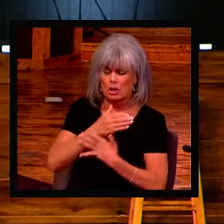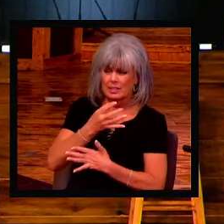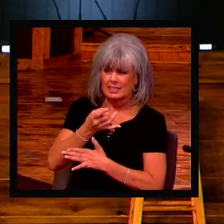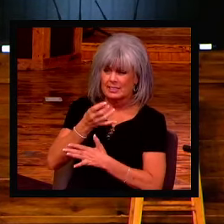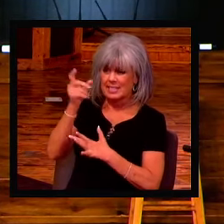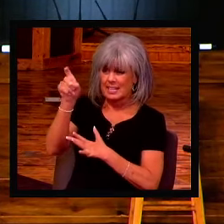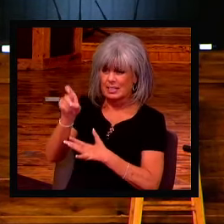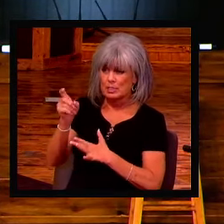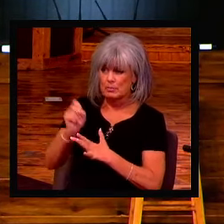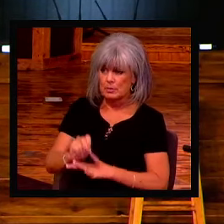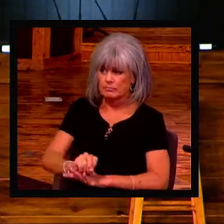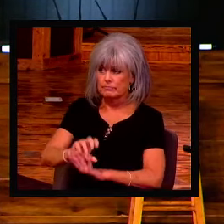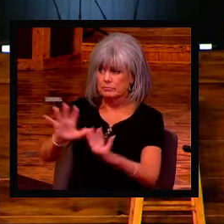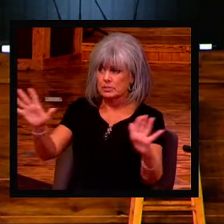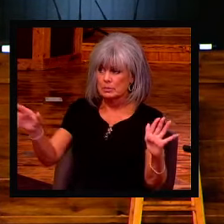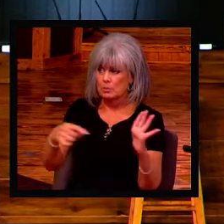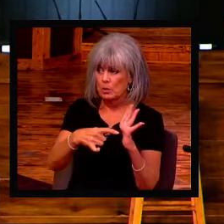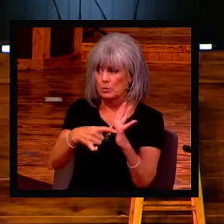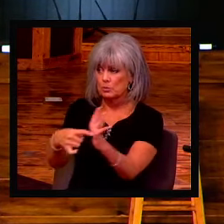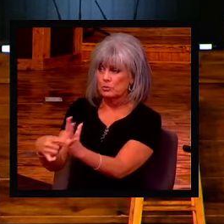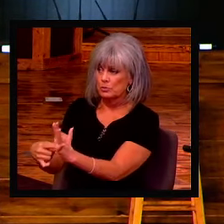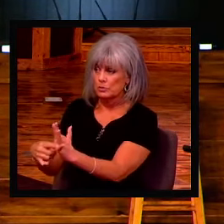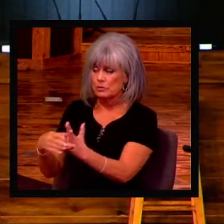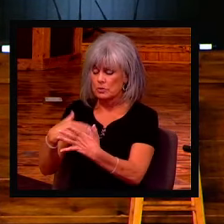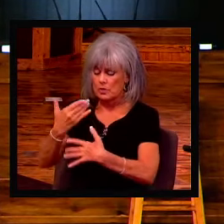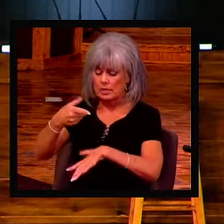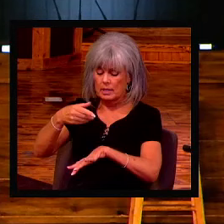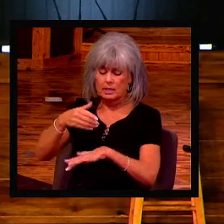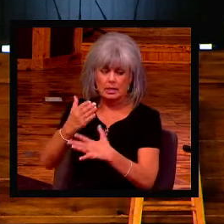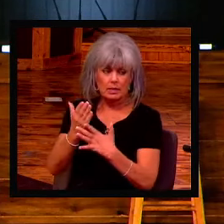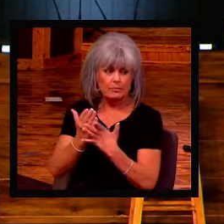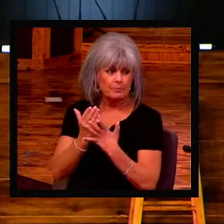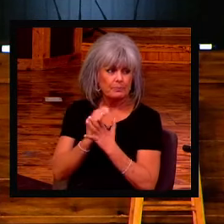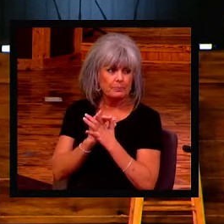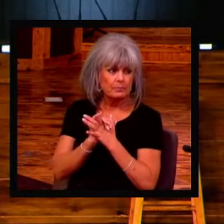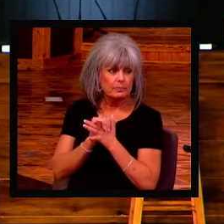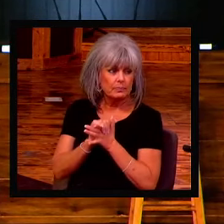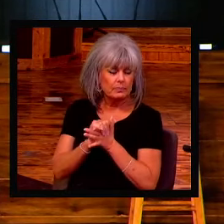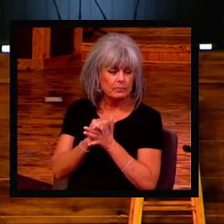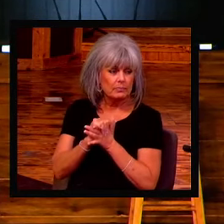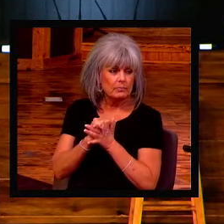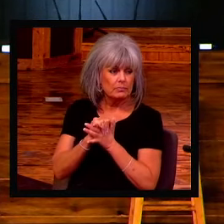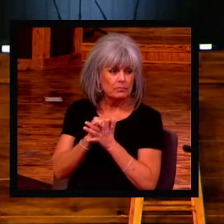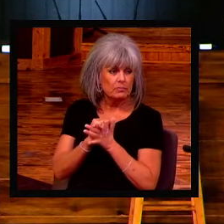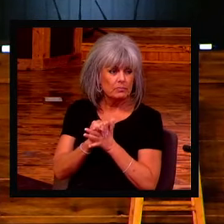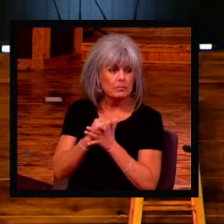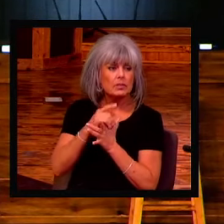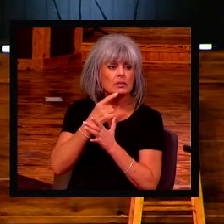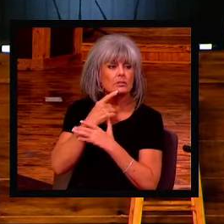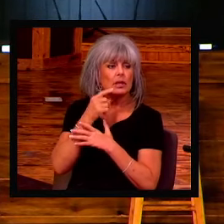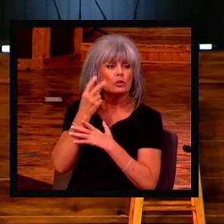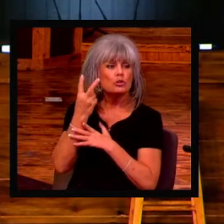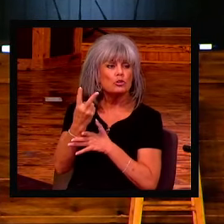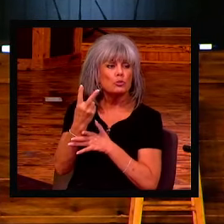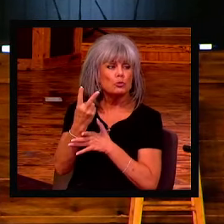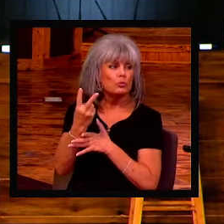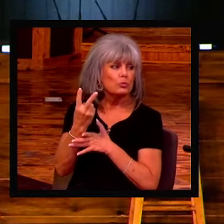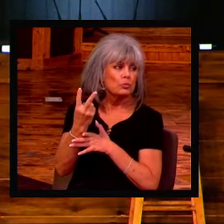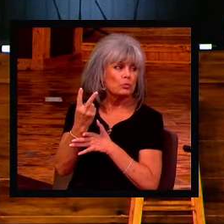Amen. And so this next part, I felt led to two. Everybody say two, please.